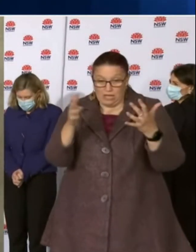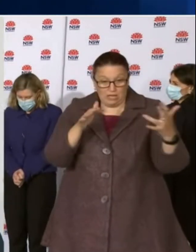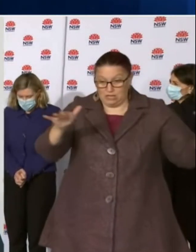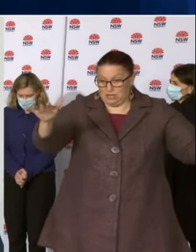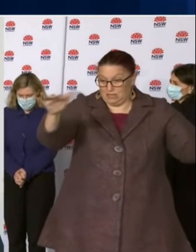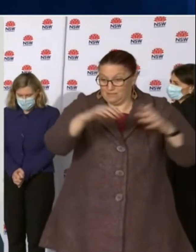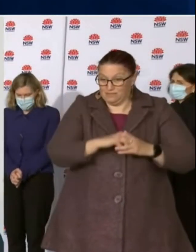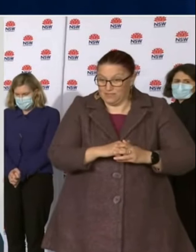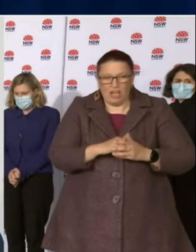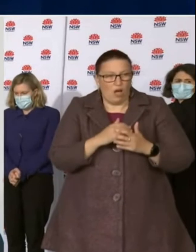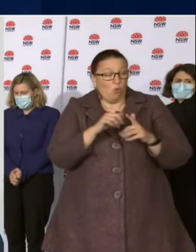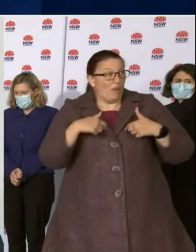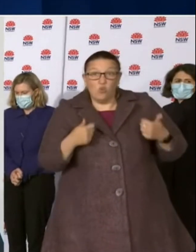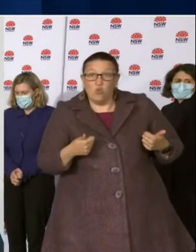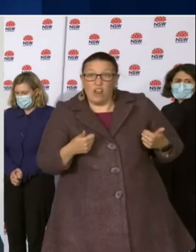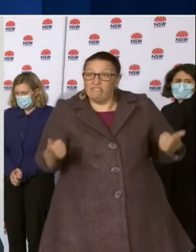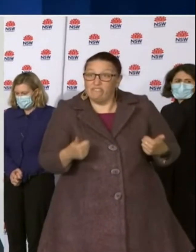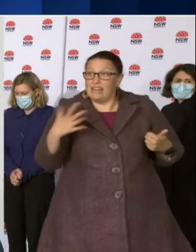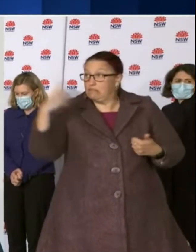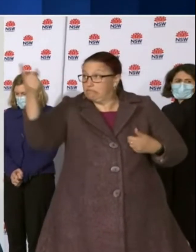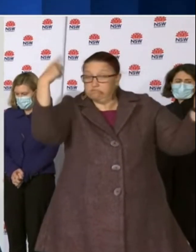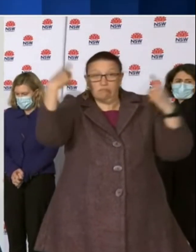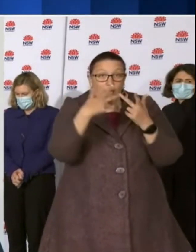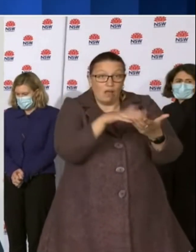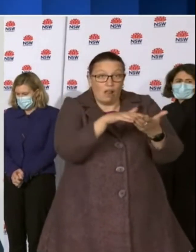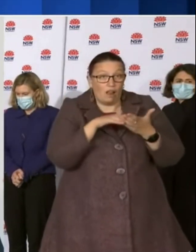day. We're doing very well. At the moment, there